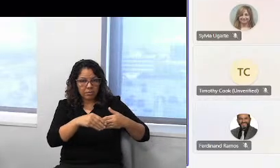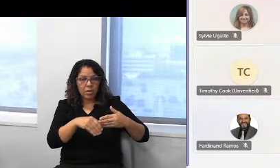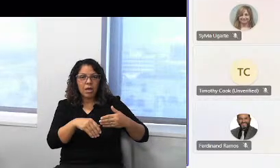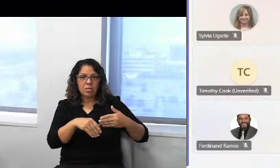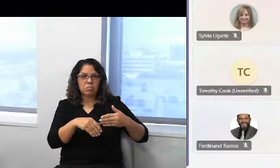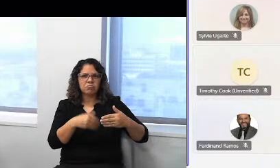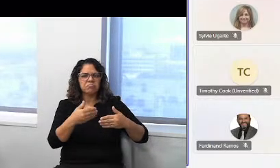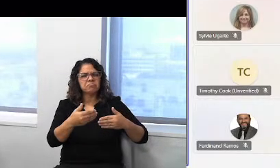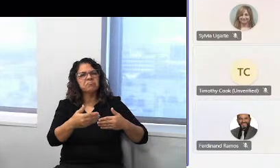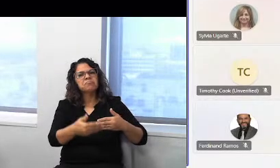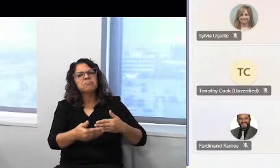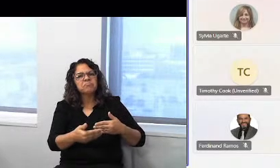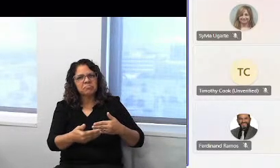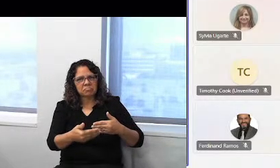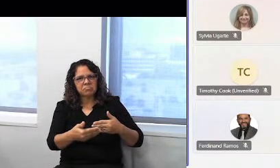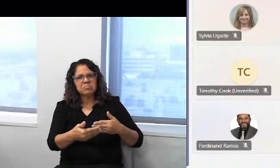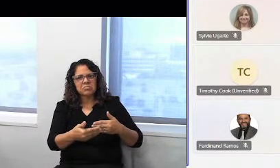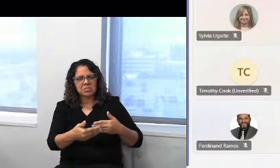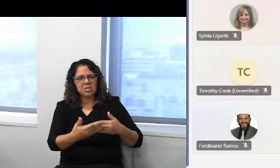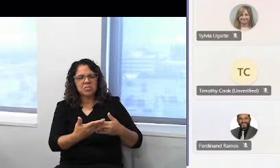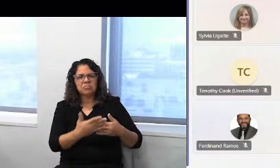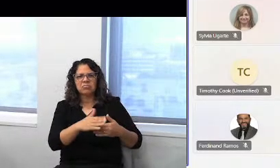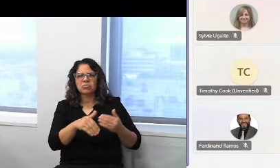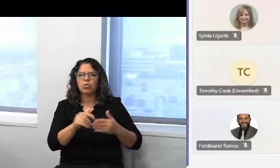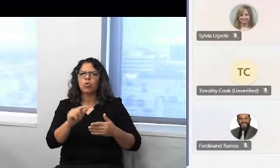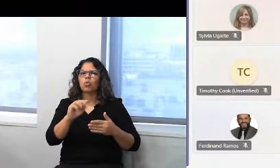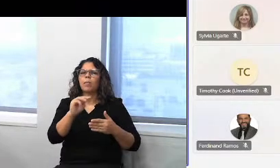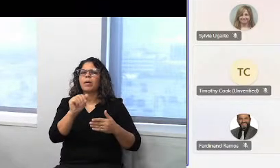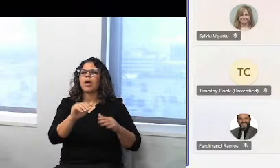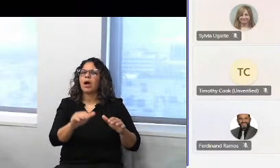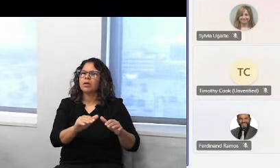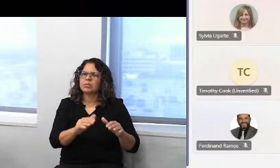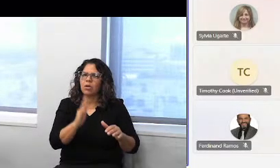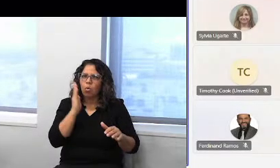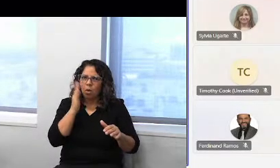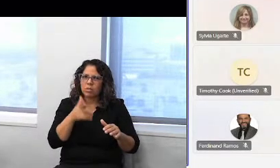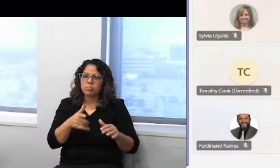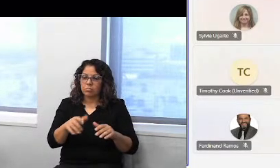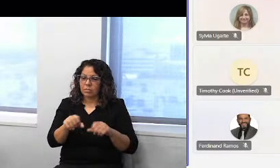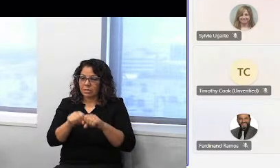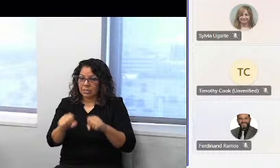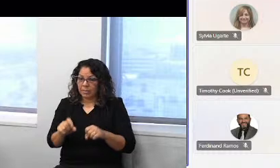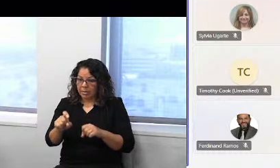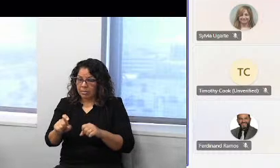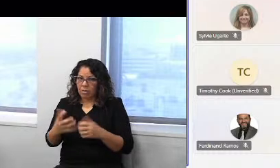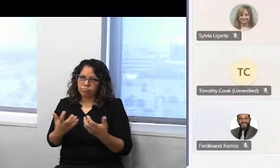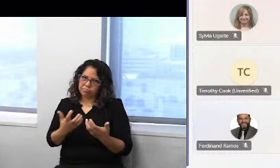is doing, LUMA will adapt to the needs of the system, which is what you're referring to. And we will adapt